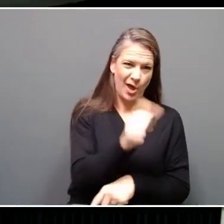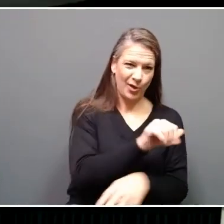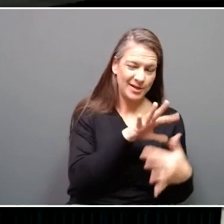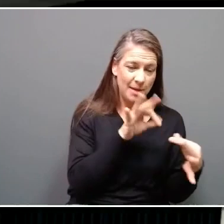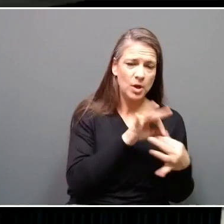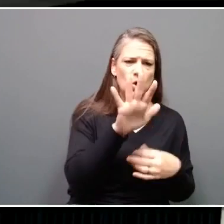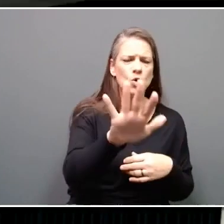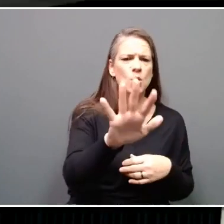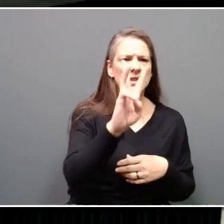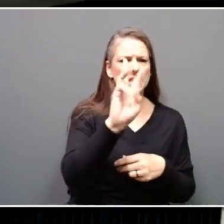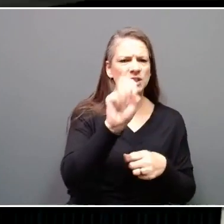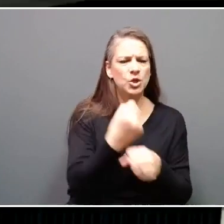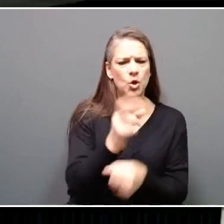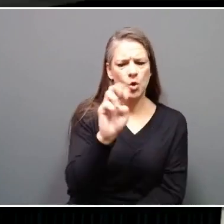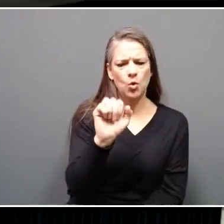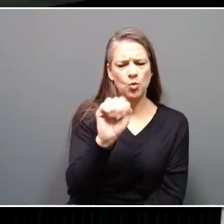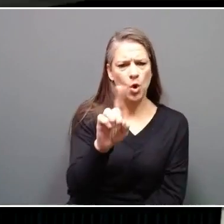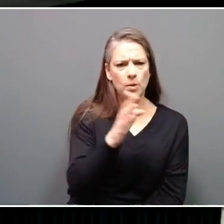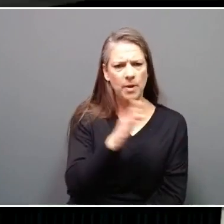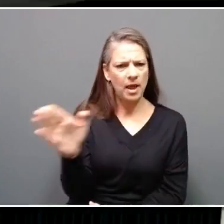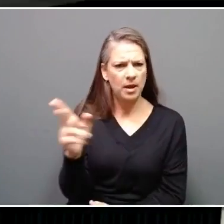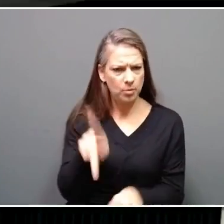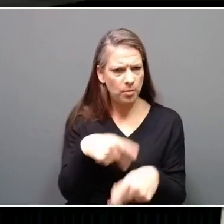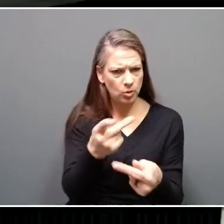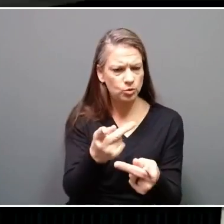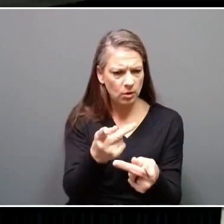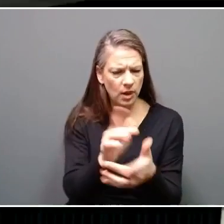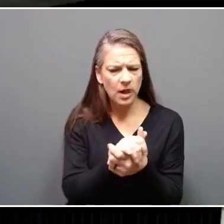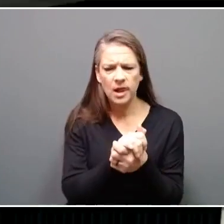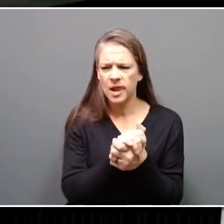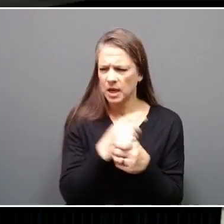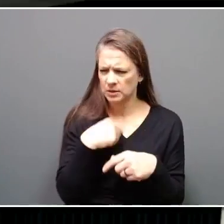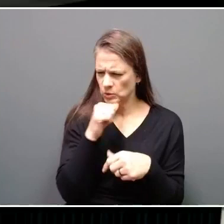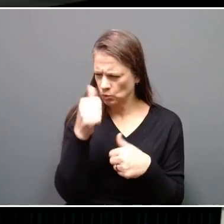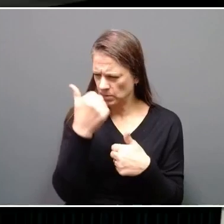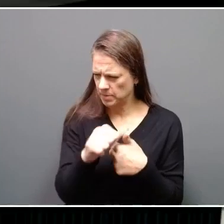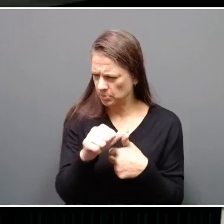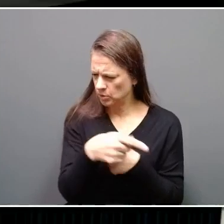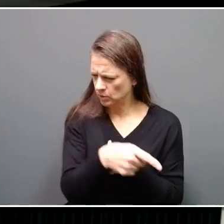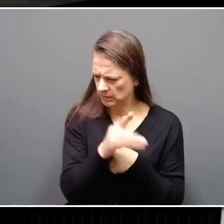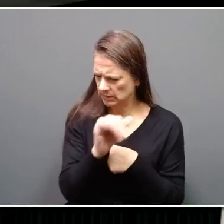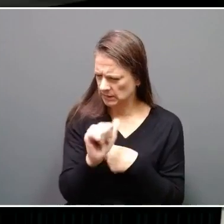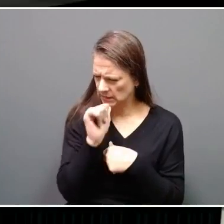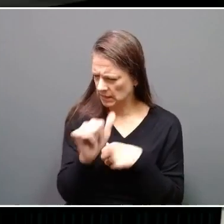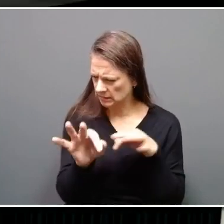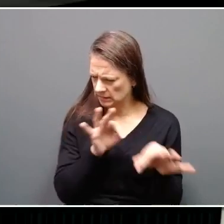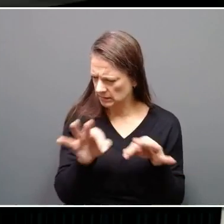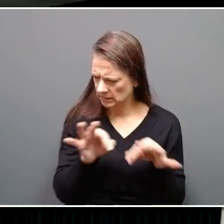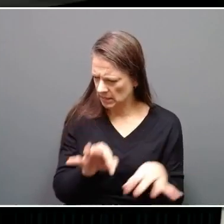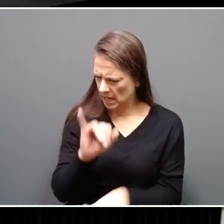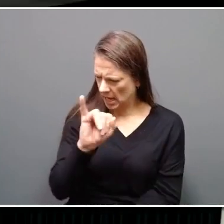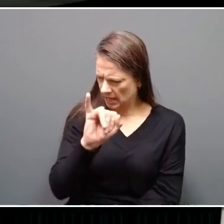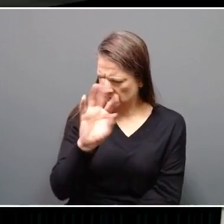road plan proposal. I don't recall I've ever definitively heard whether or not the I-69